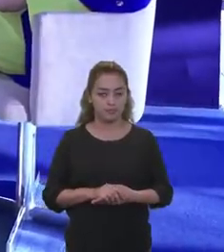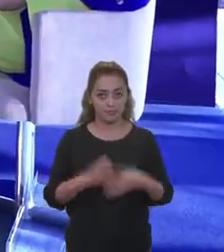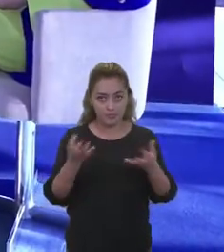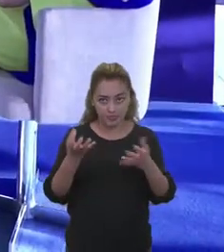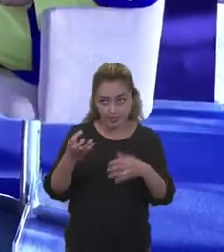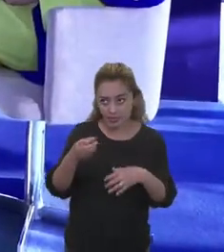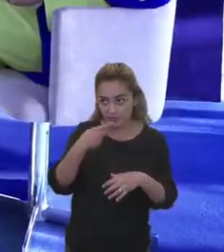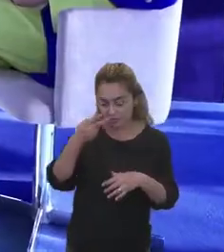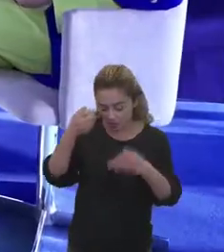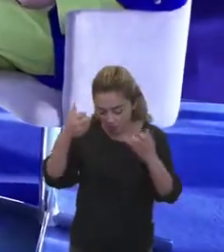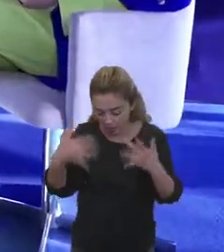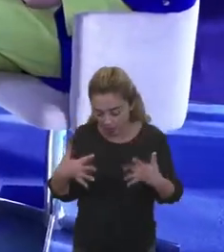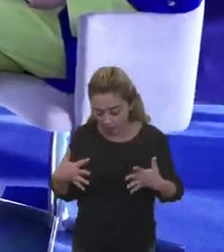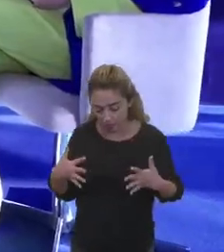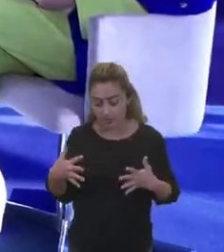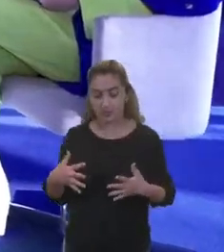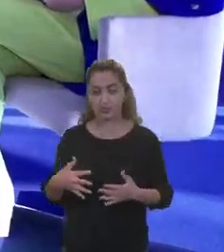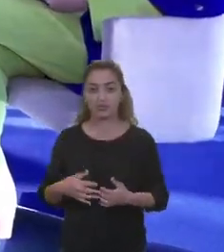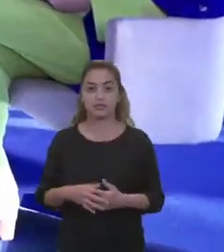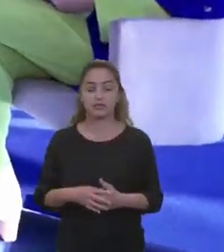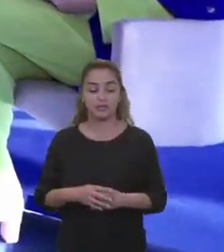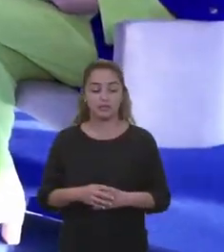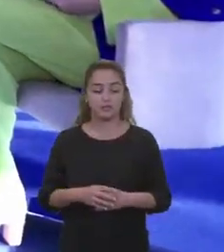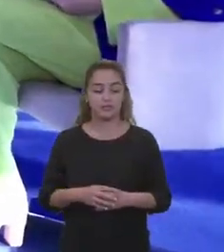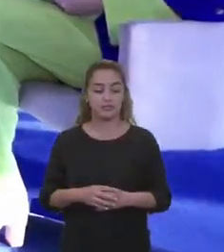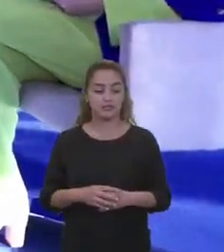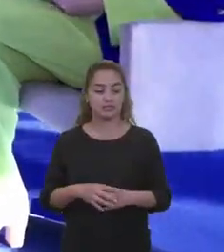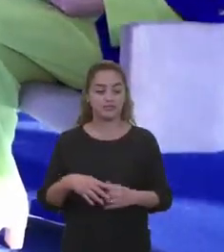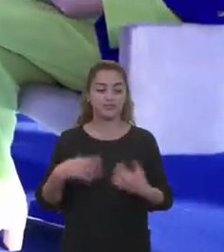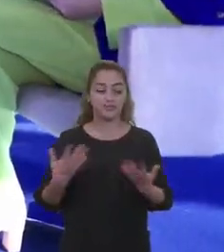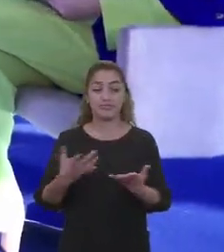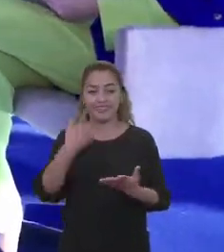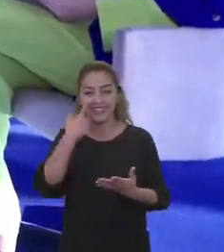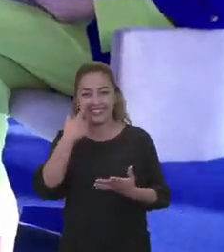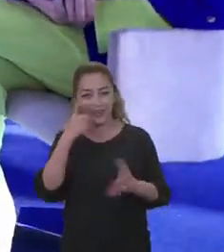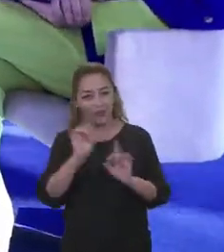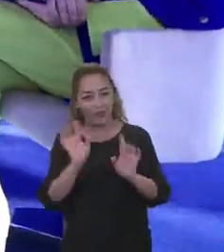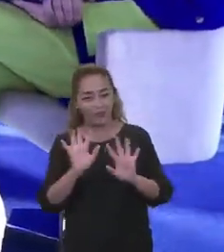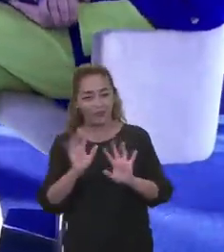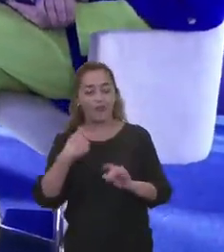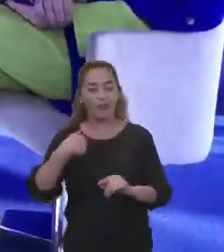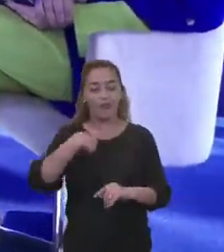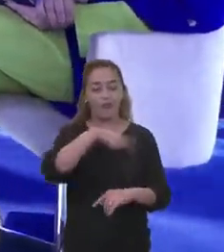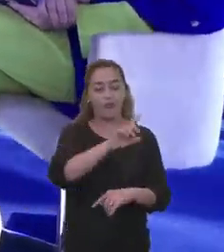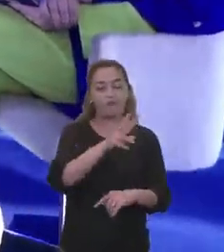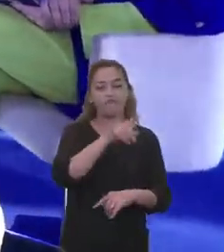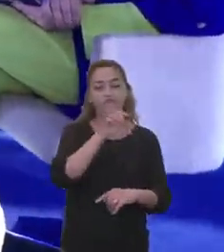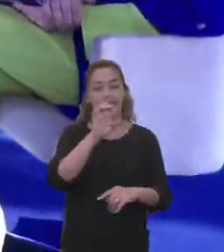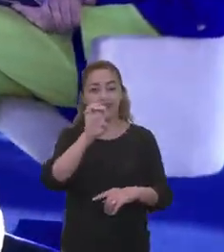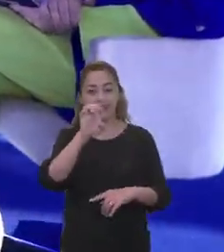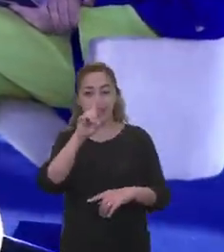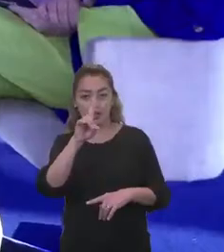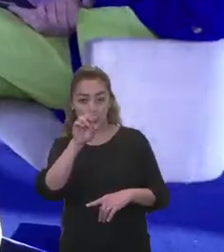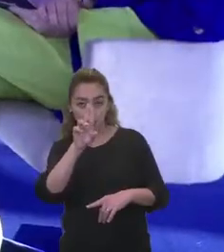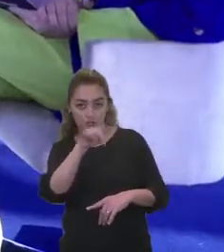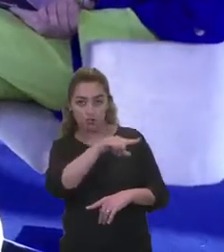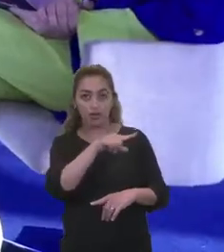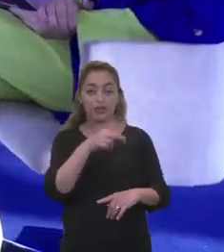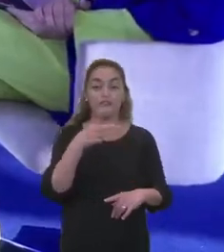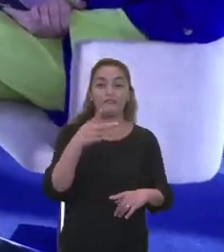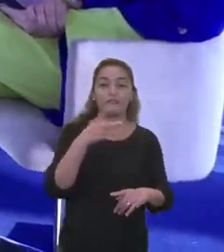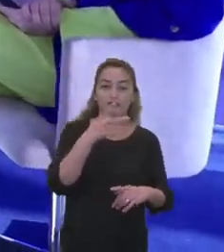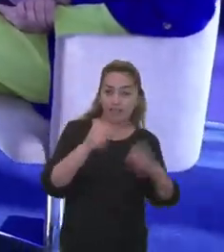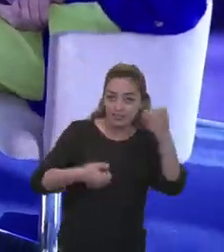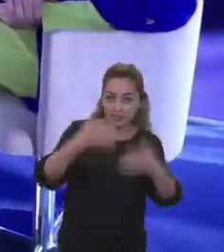Do you want to say anything? No. I will have Edu speak before, because I will have Edu speak first. It's